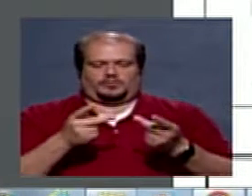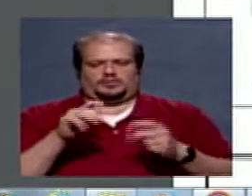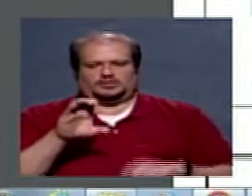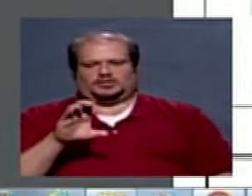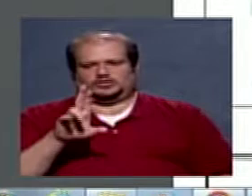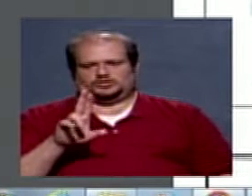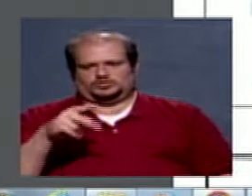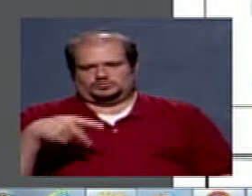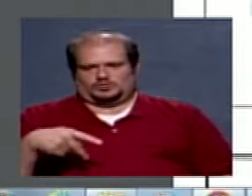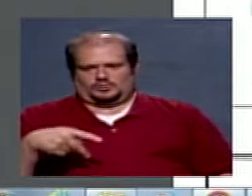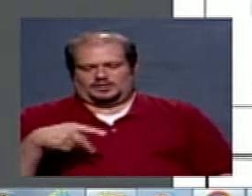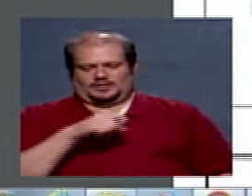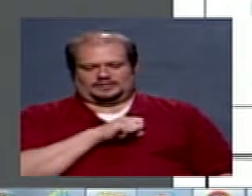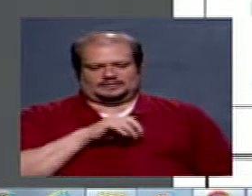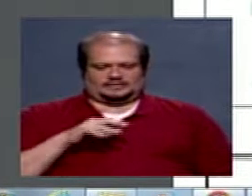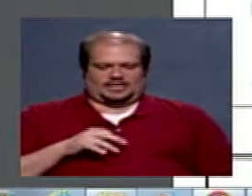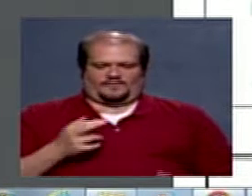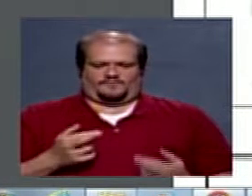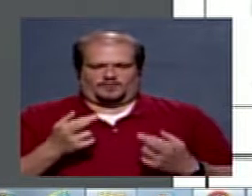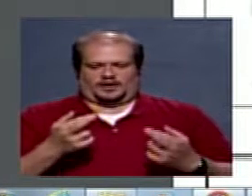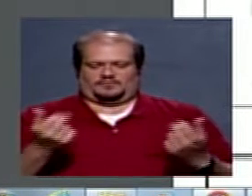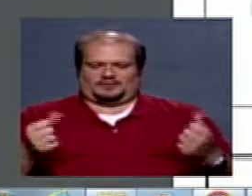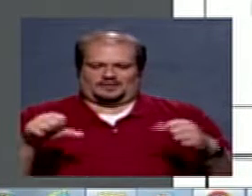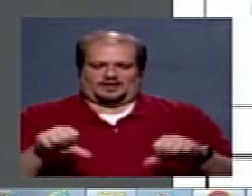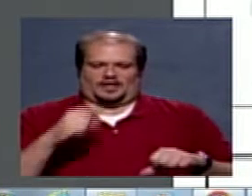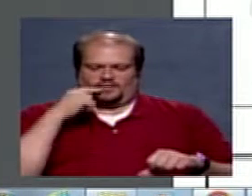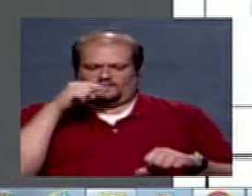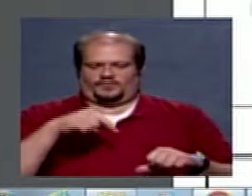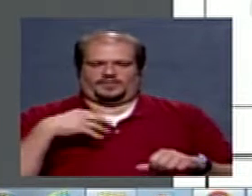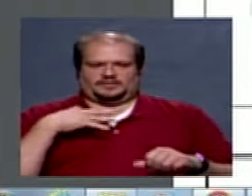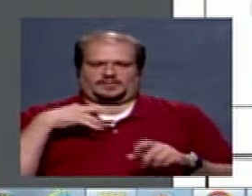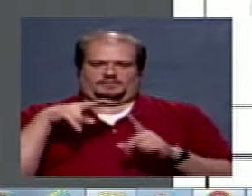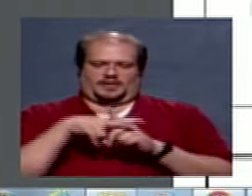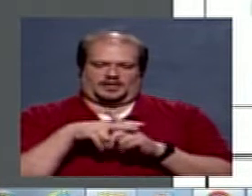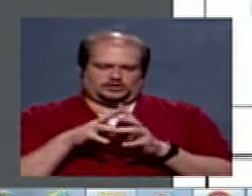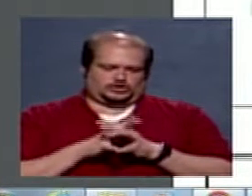use permit, and staff does recommend denial of the application.